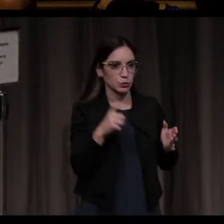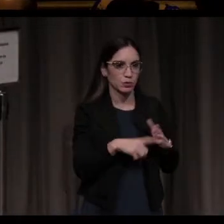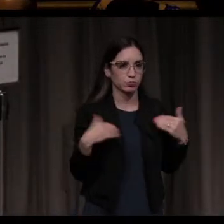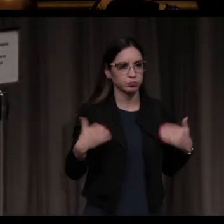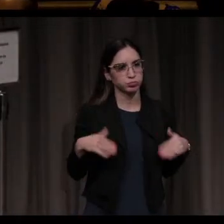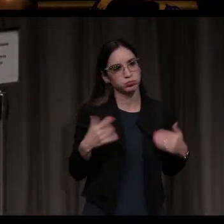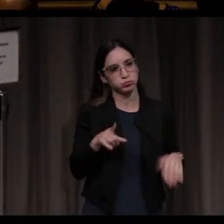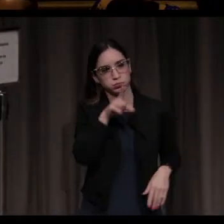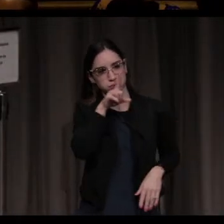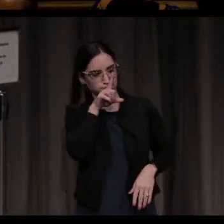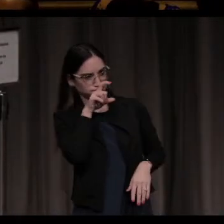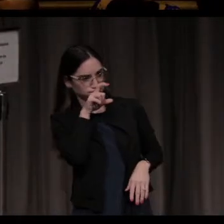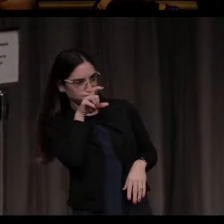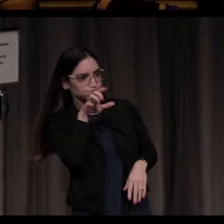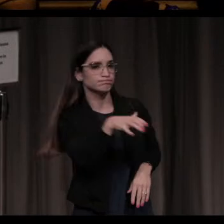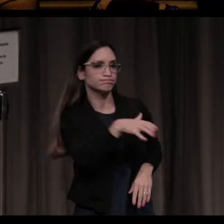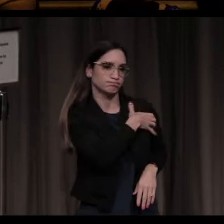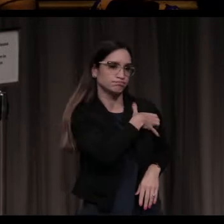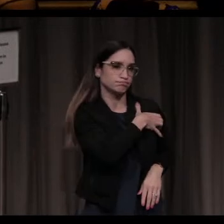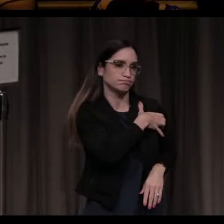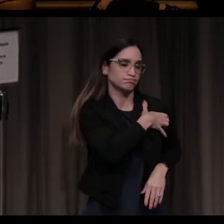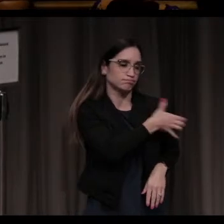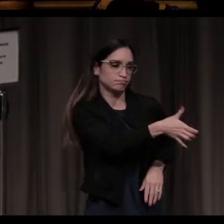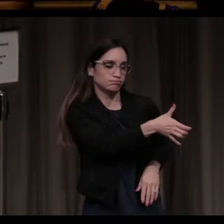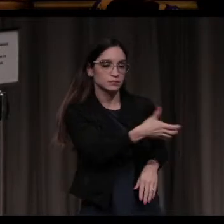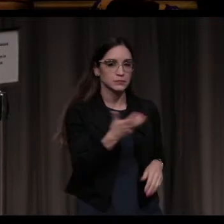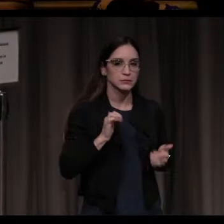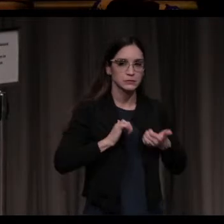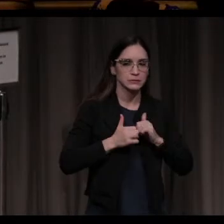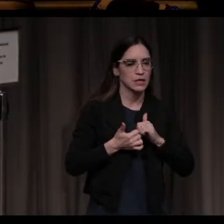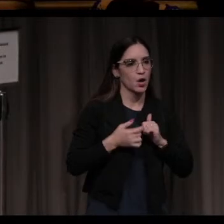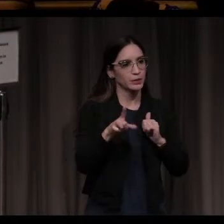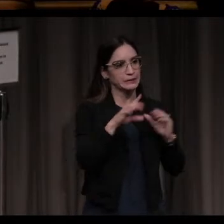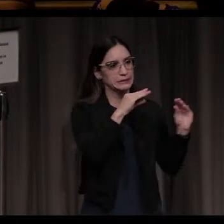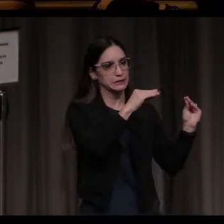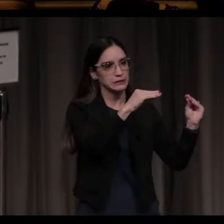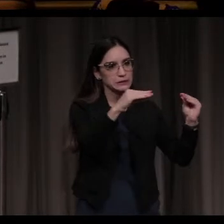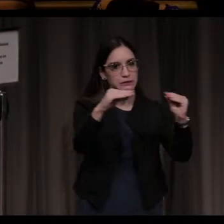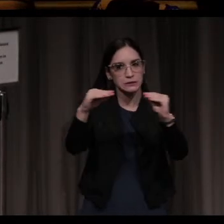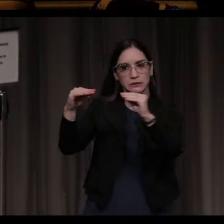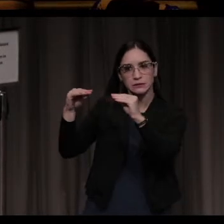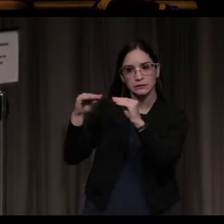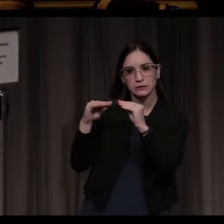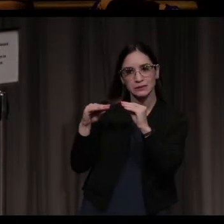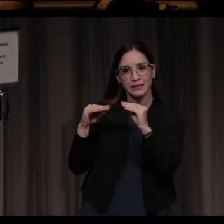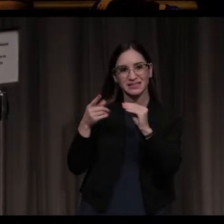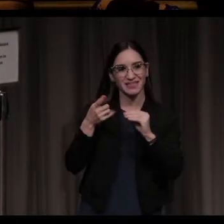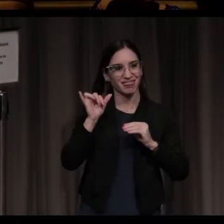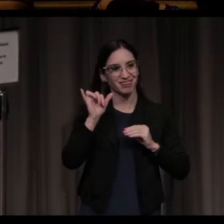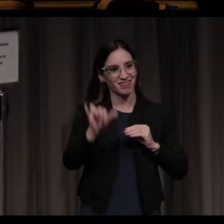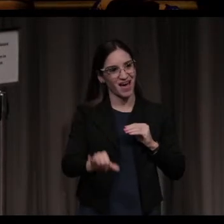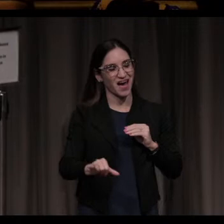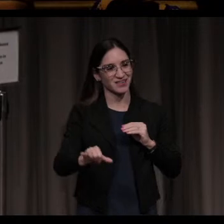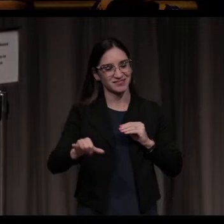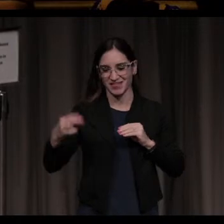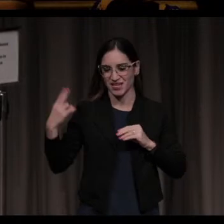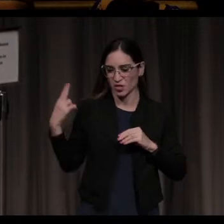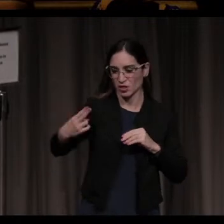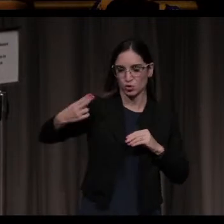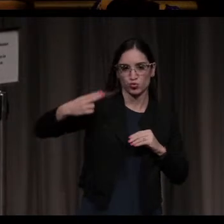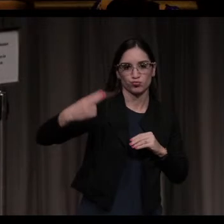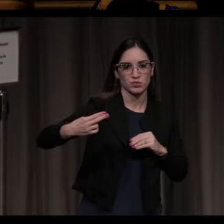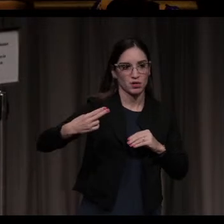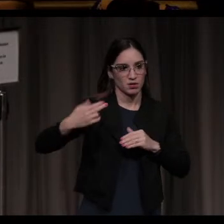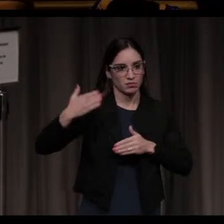in this project is that at the end, each curtain and the whole project is a dialogue between these two histories. One history